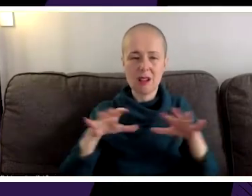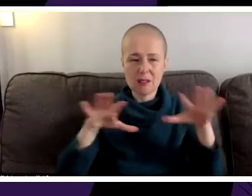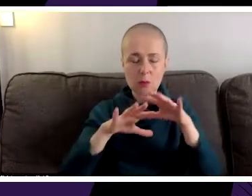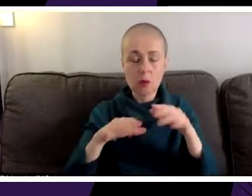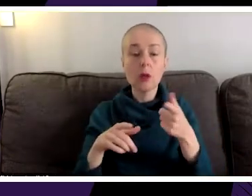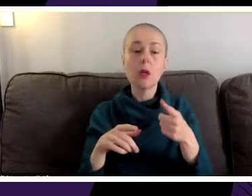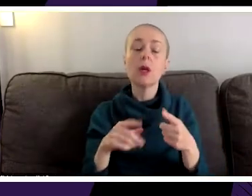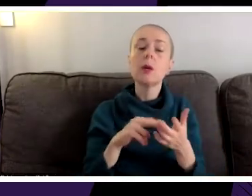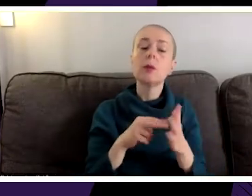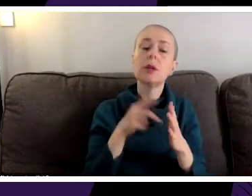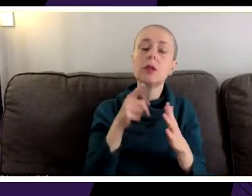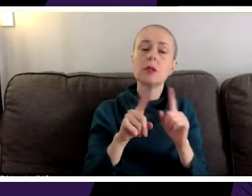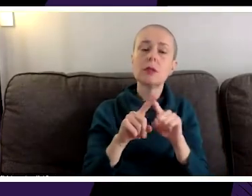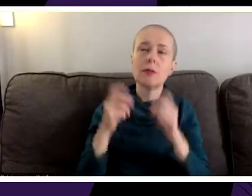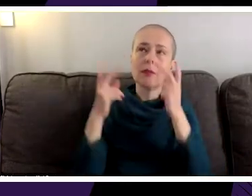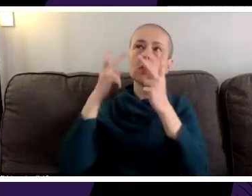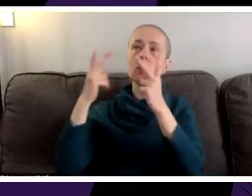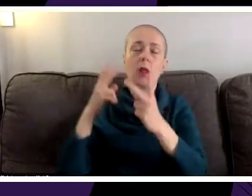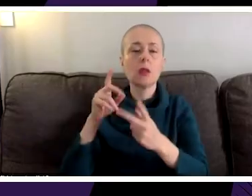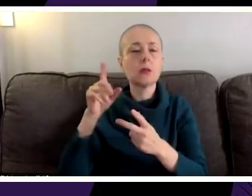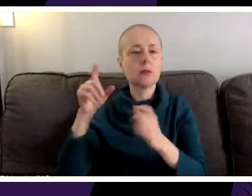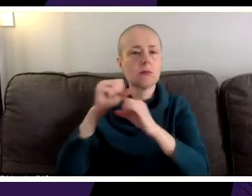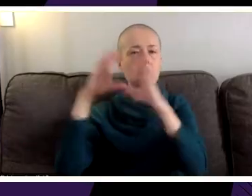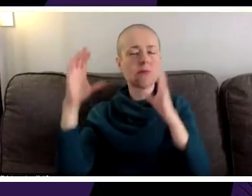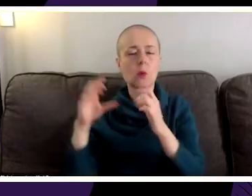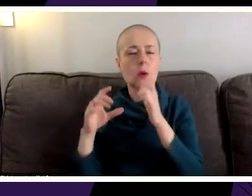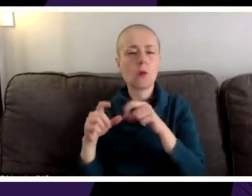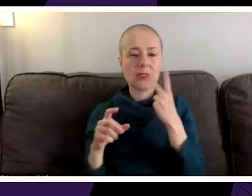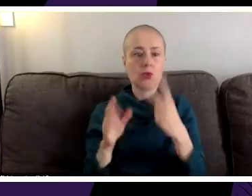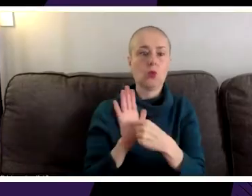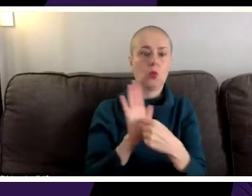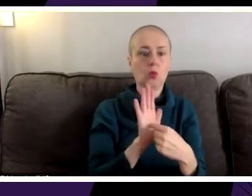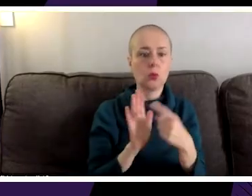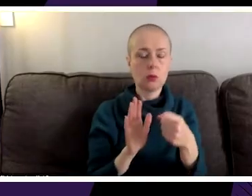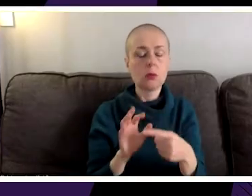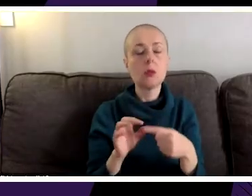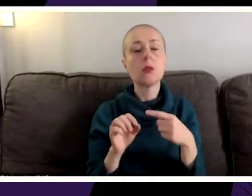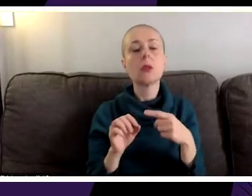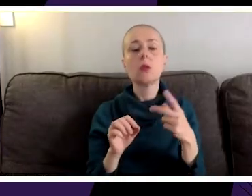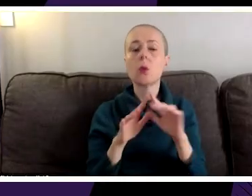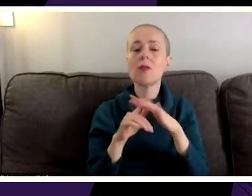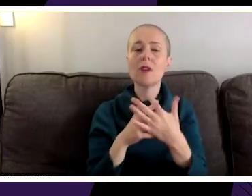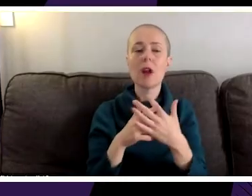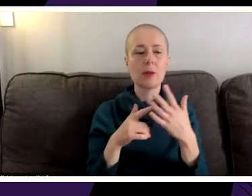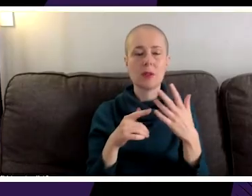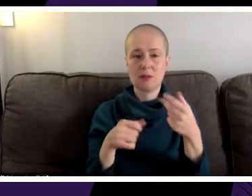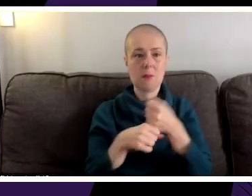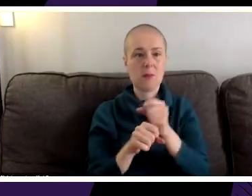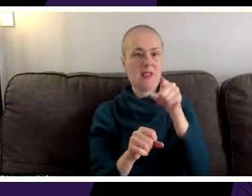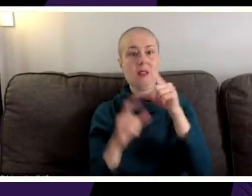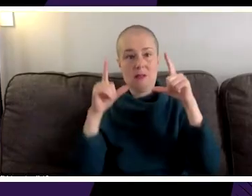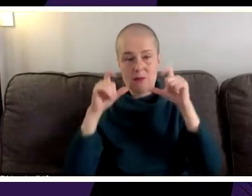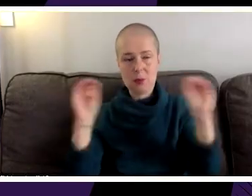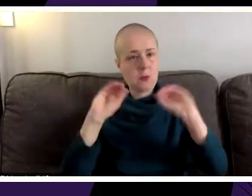visualizing georeference data. What we are seeing is a 3D environment created entirely in processing, where